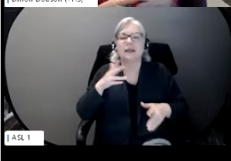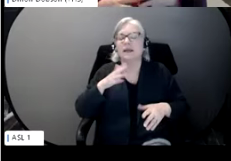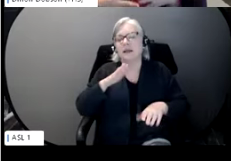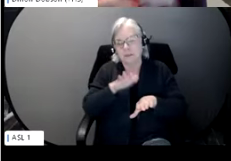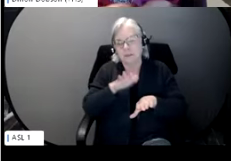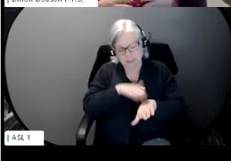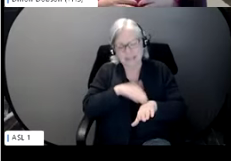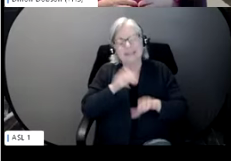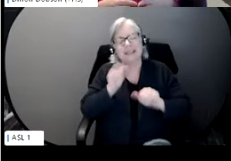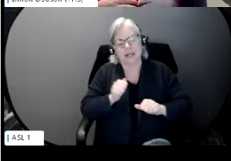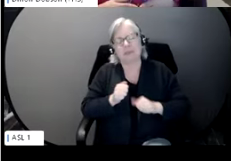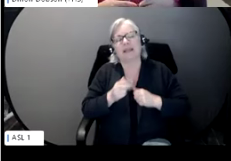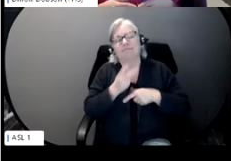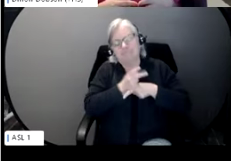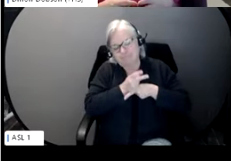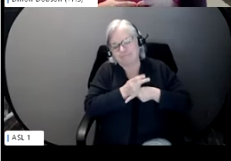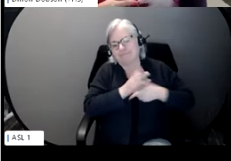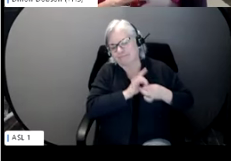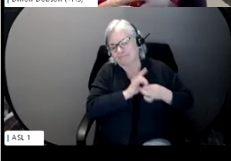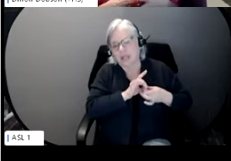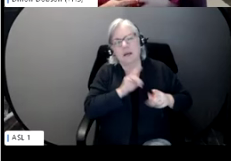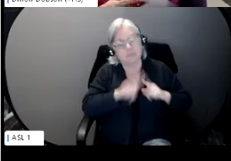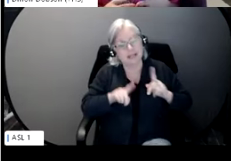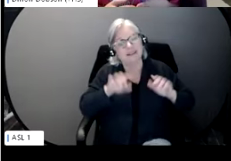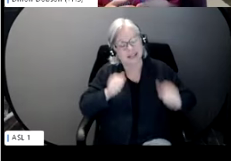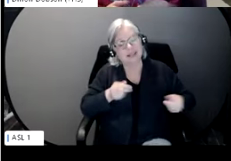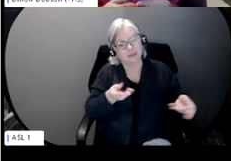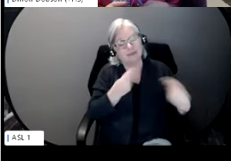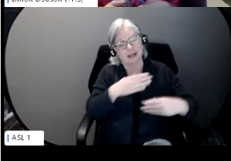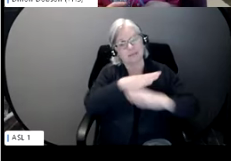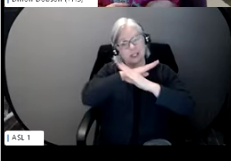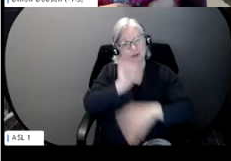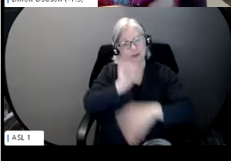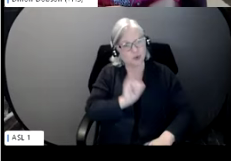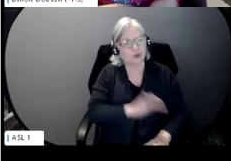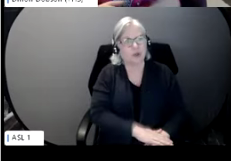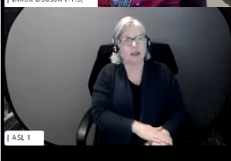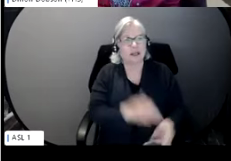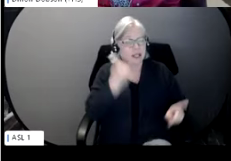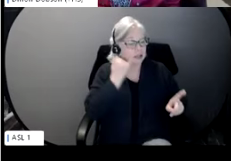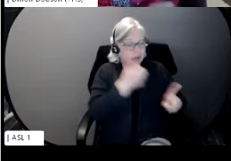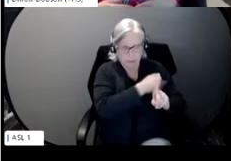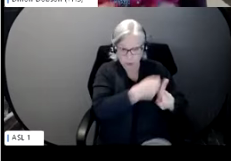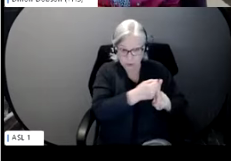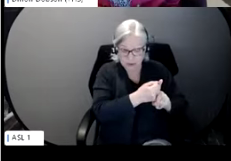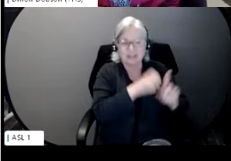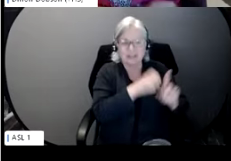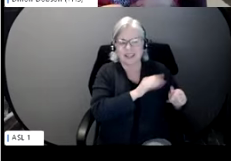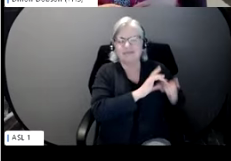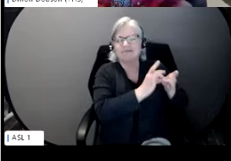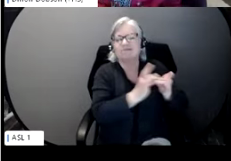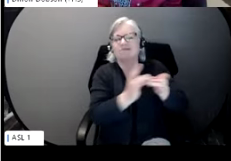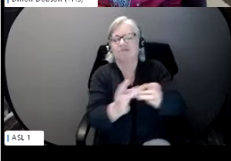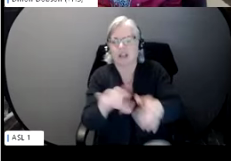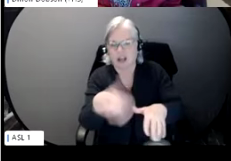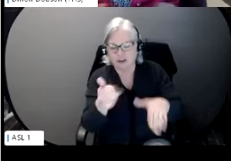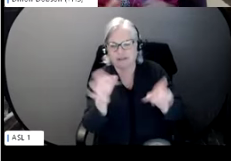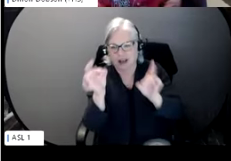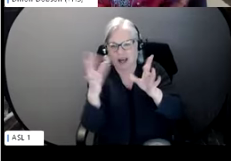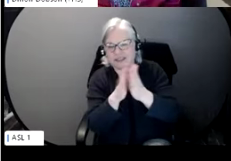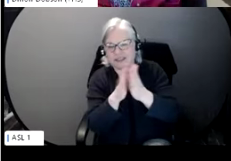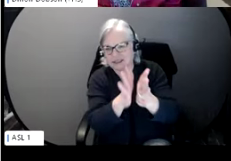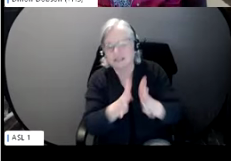clients. Animal abuse can be a sign, a signal, a predictor of future violence. Screening can be simple. Ask about the animal.